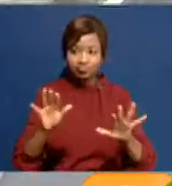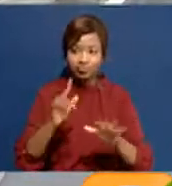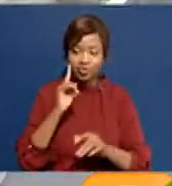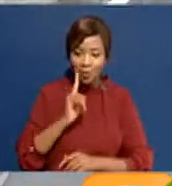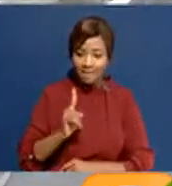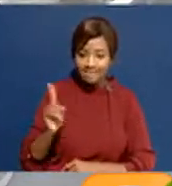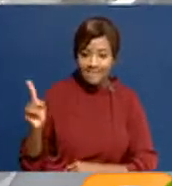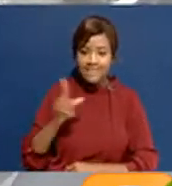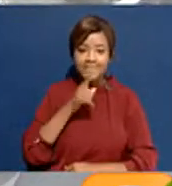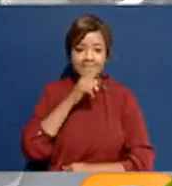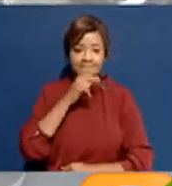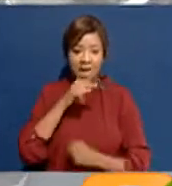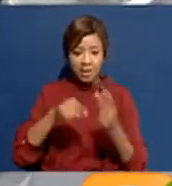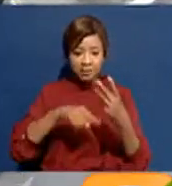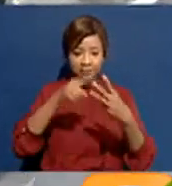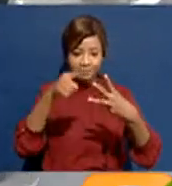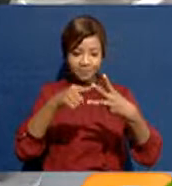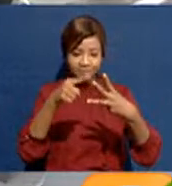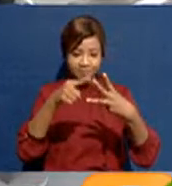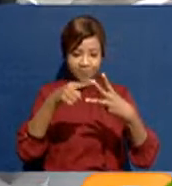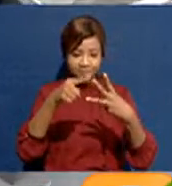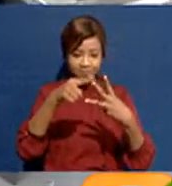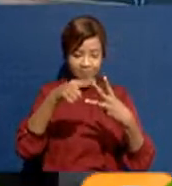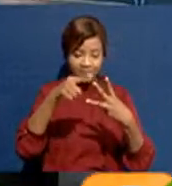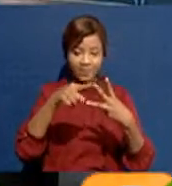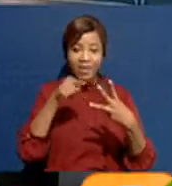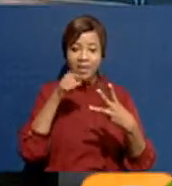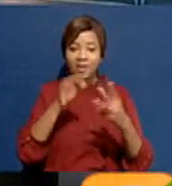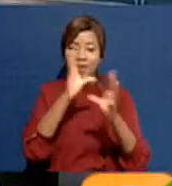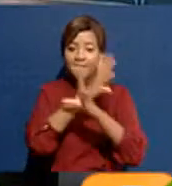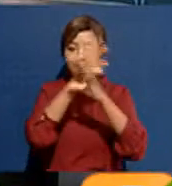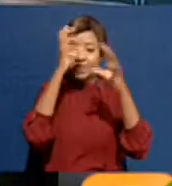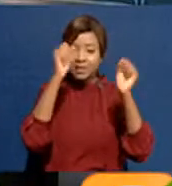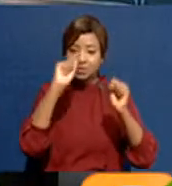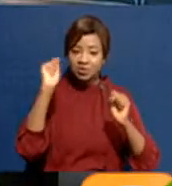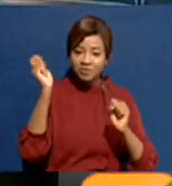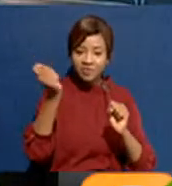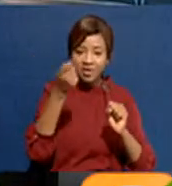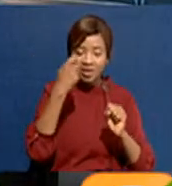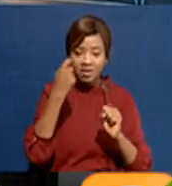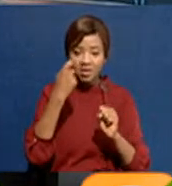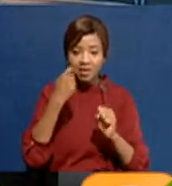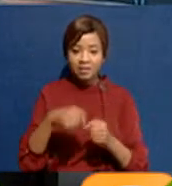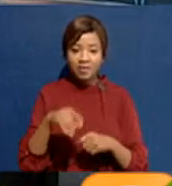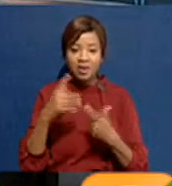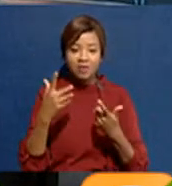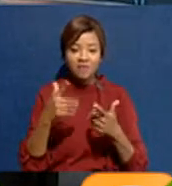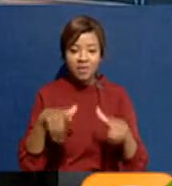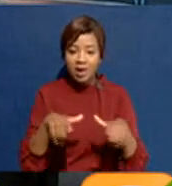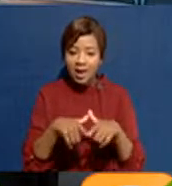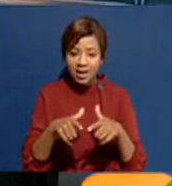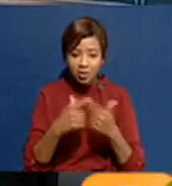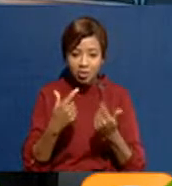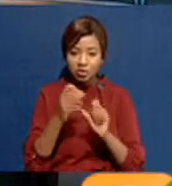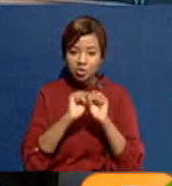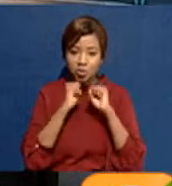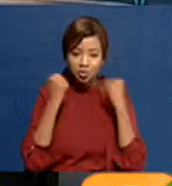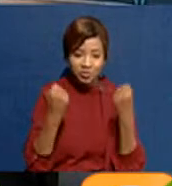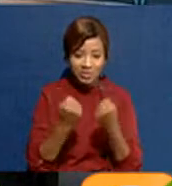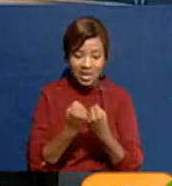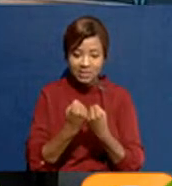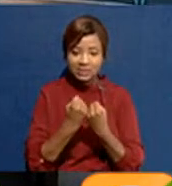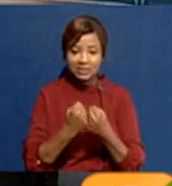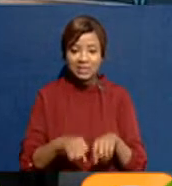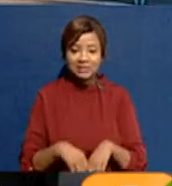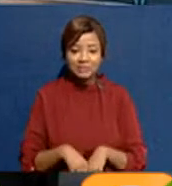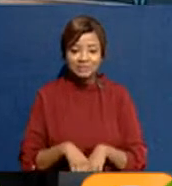gentleman, Dr. Frederick Kireki Omanwa, who's the president of the Kenya Obstetrical and Gynecological Society. He is a seasoned